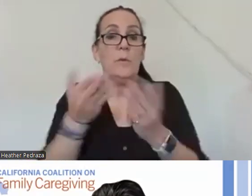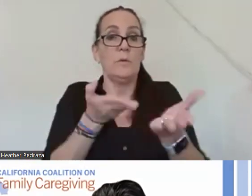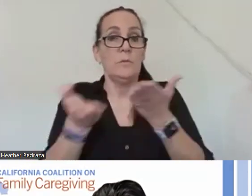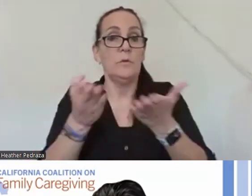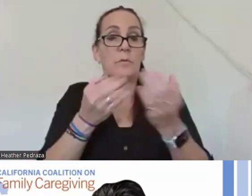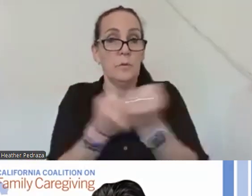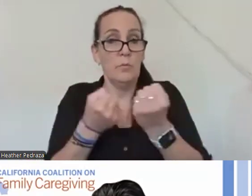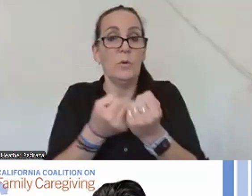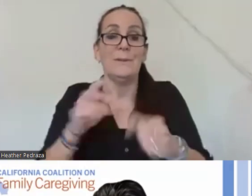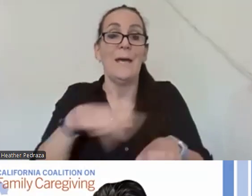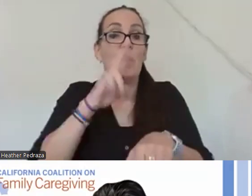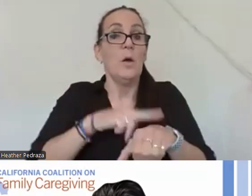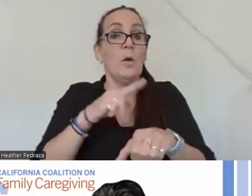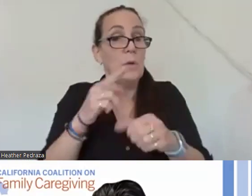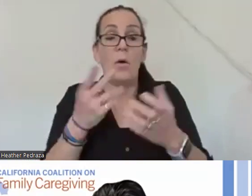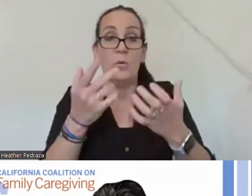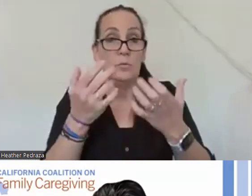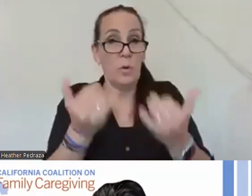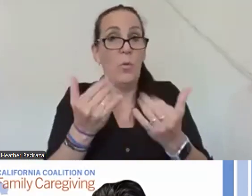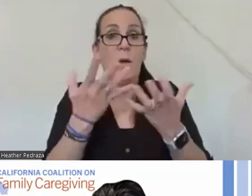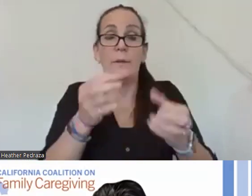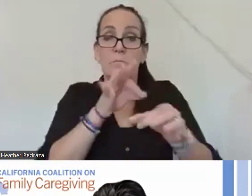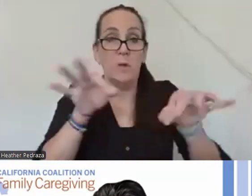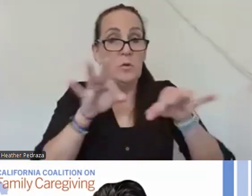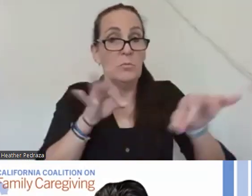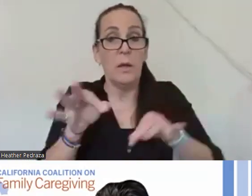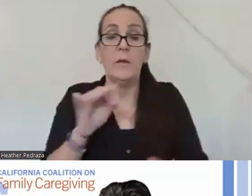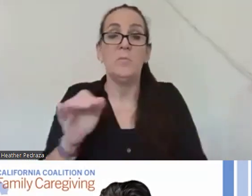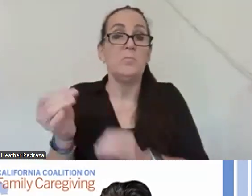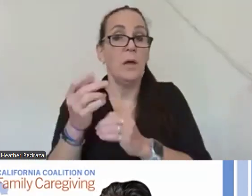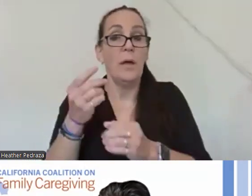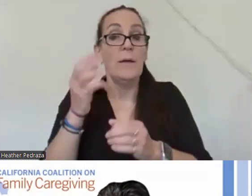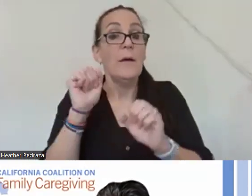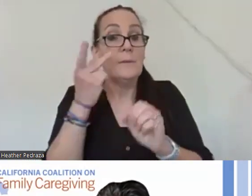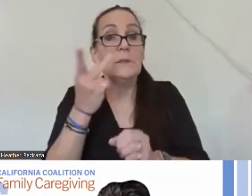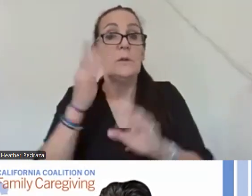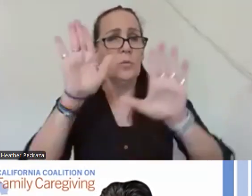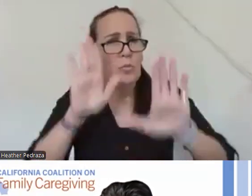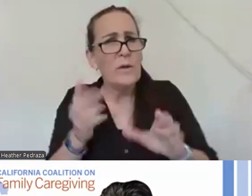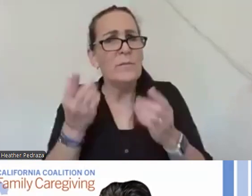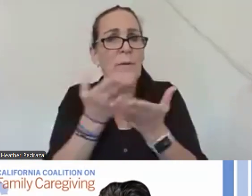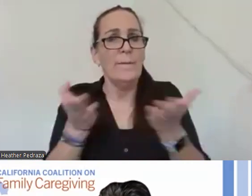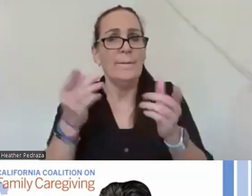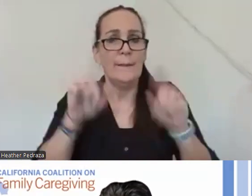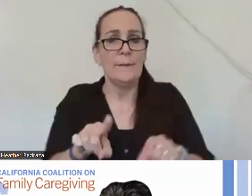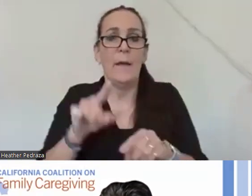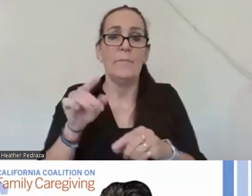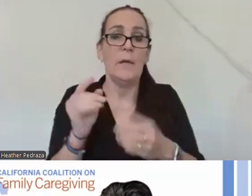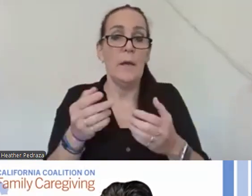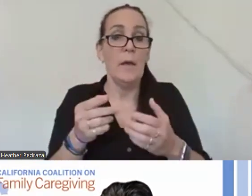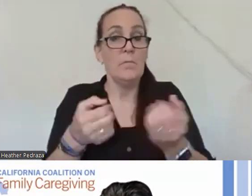to say there's been some wonderful happenings in some of the supports, like medically tailored needs and housing tenancy